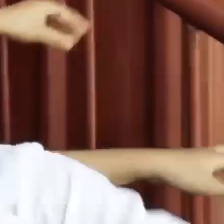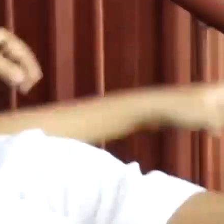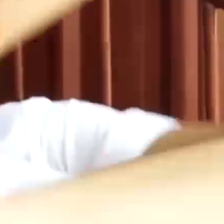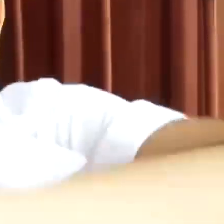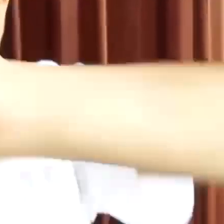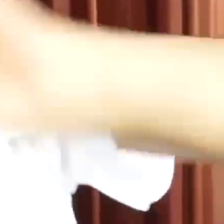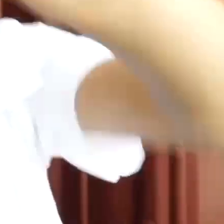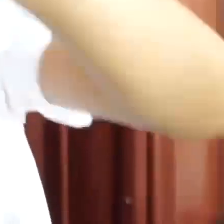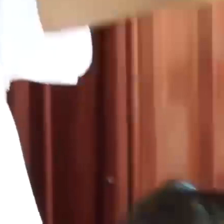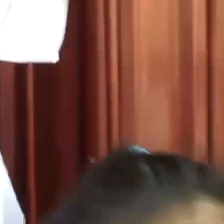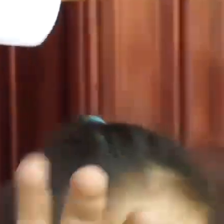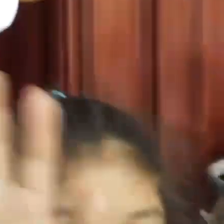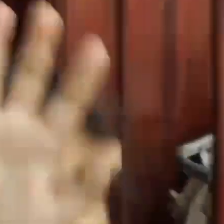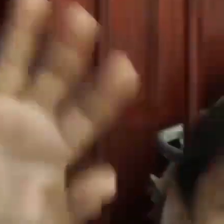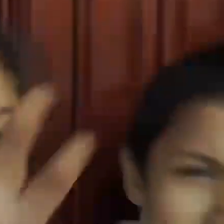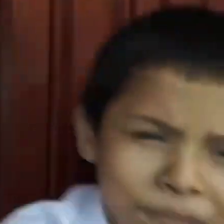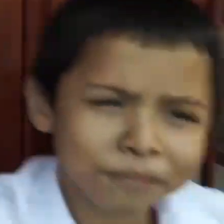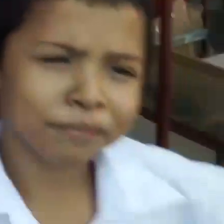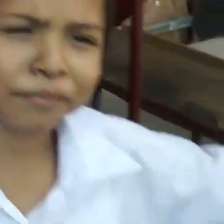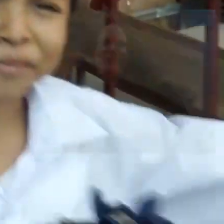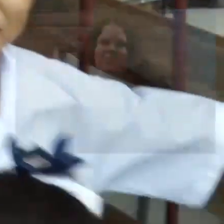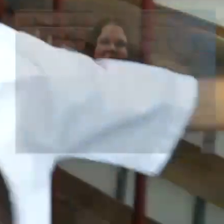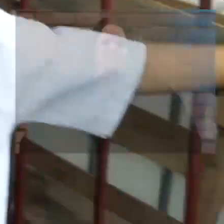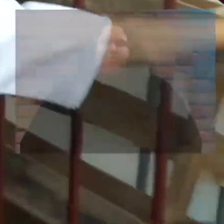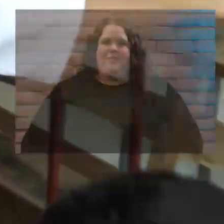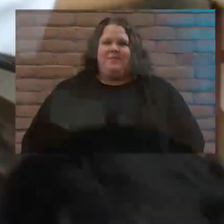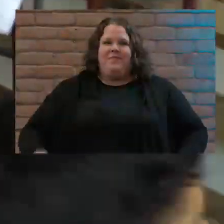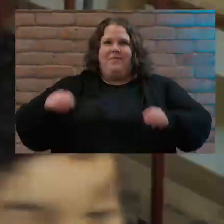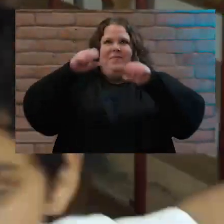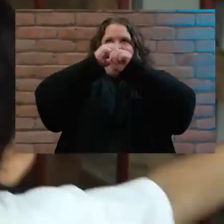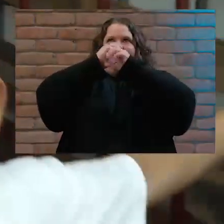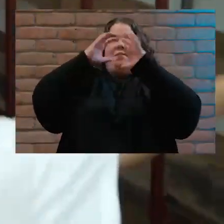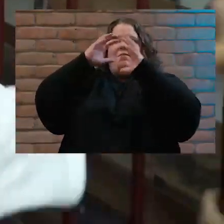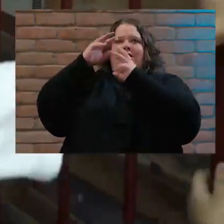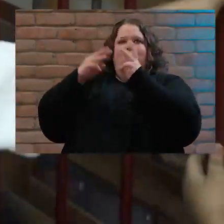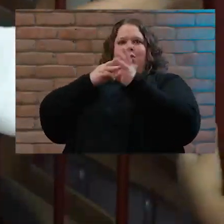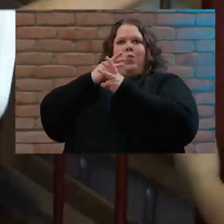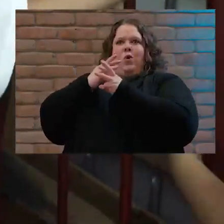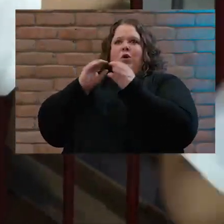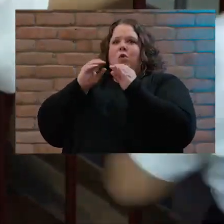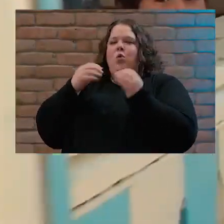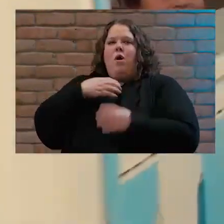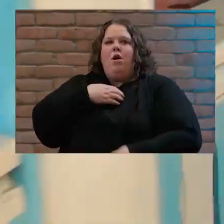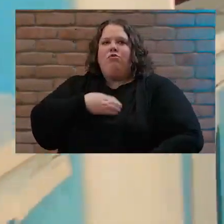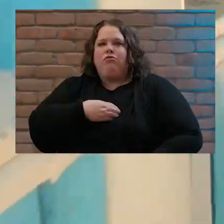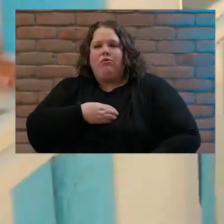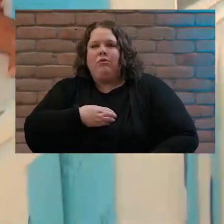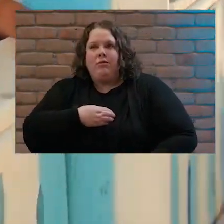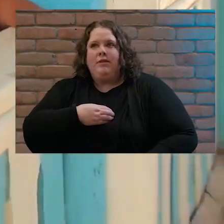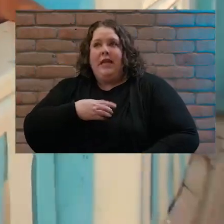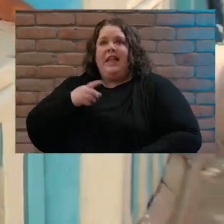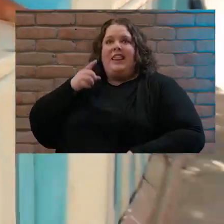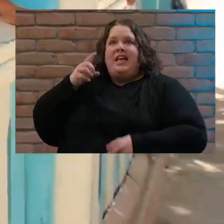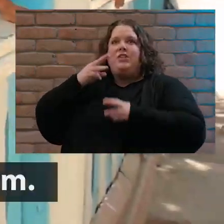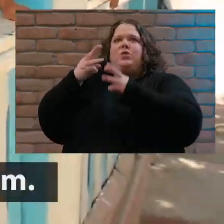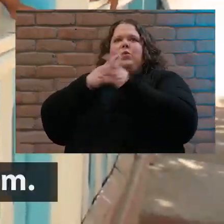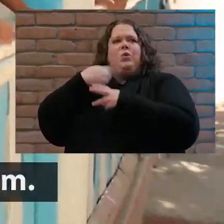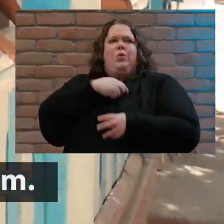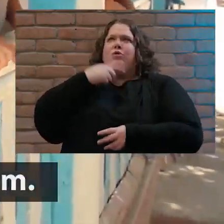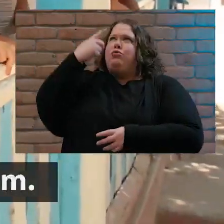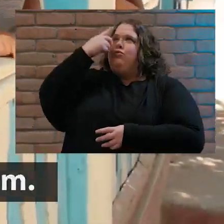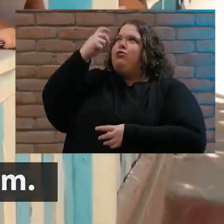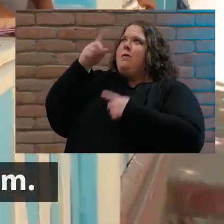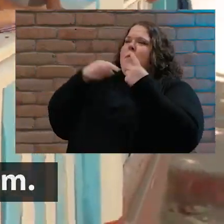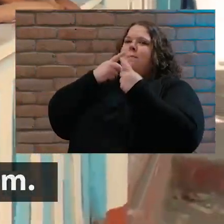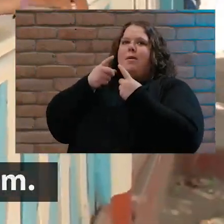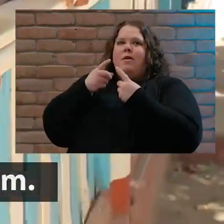Imagine a world without hunger, This is the world we dream of. A